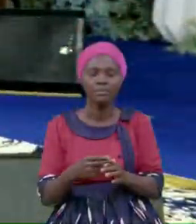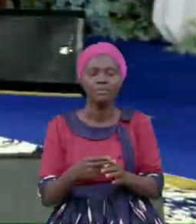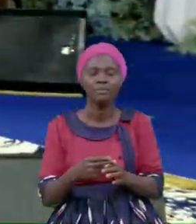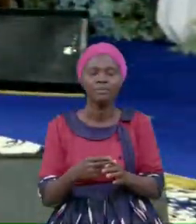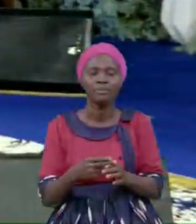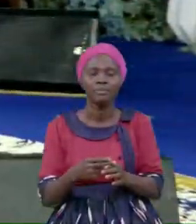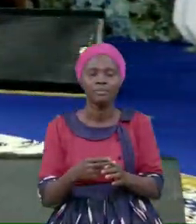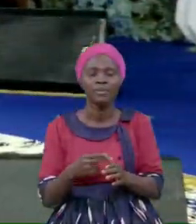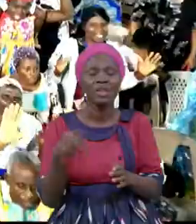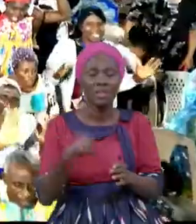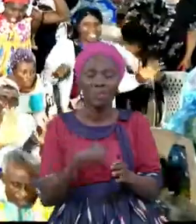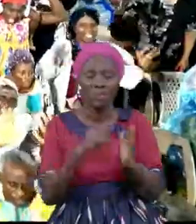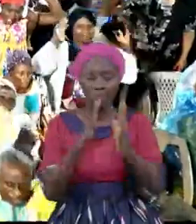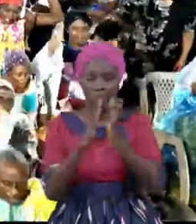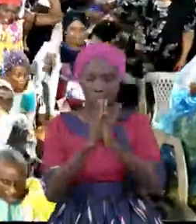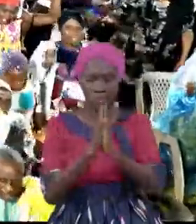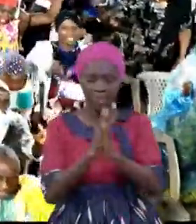we pray.